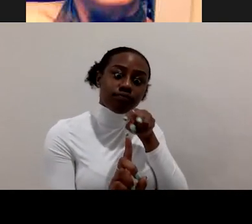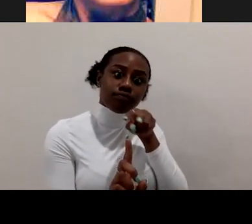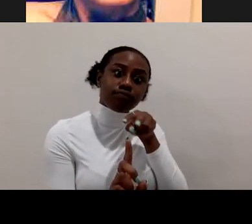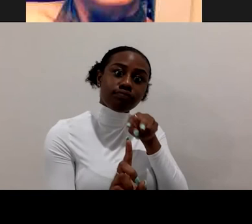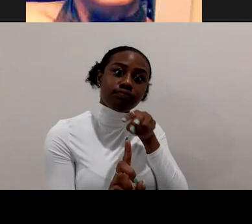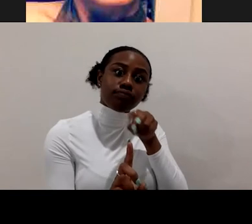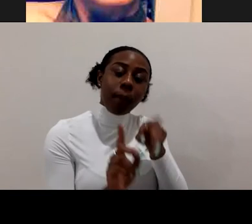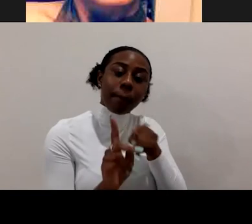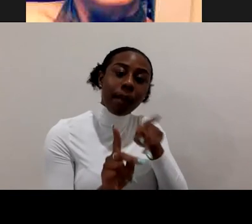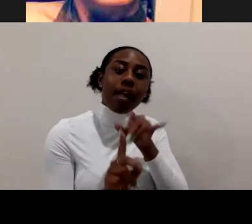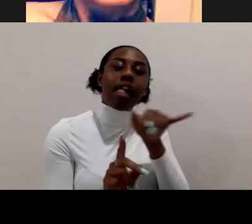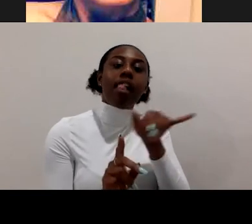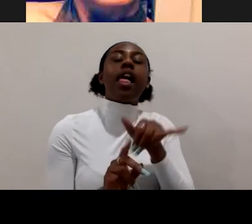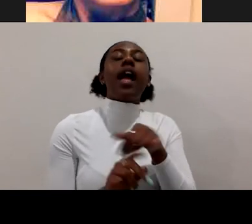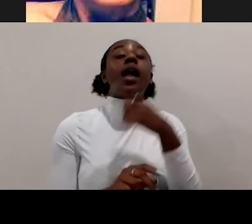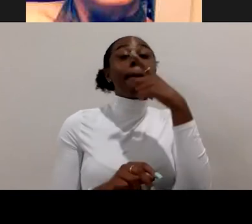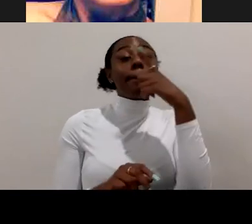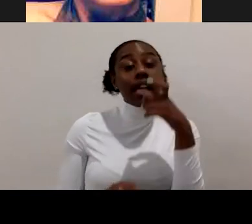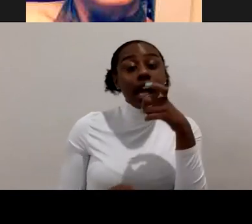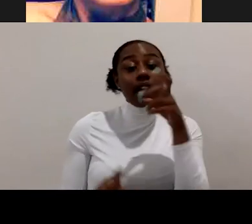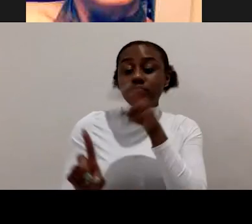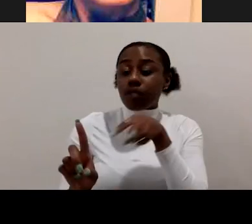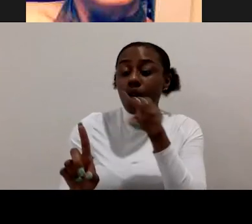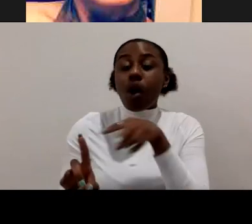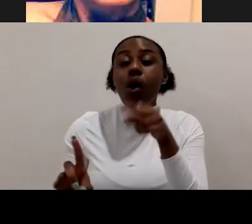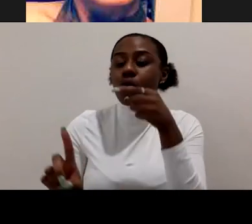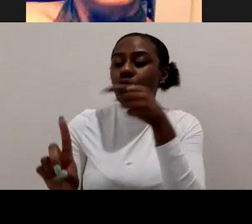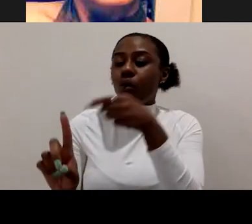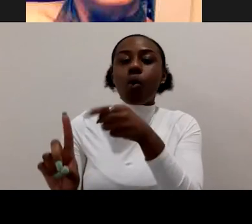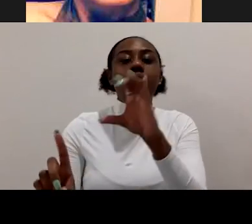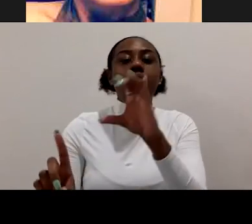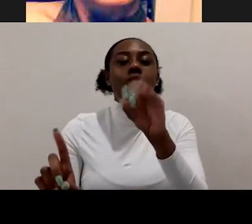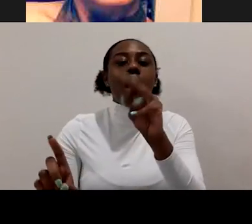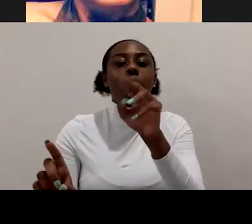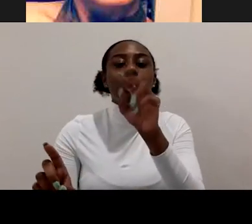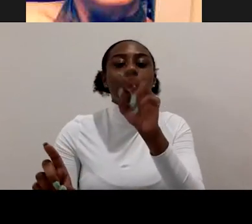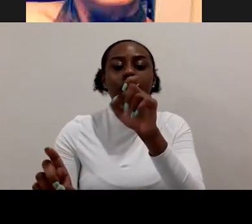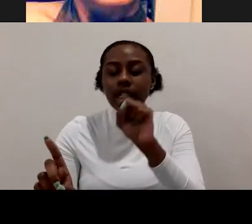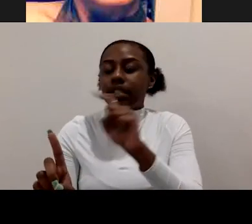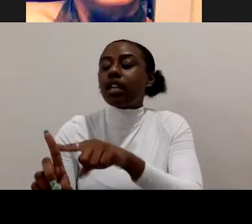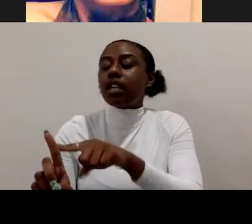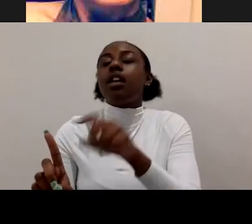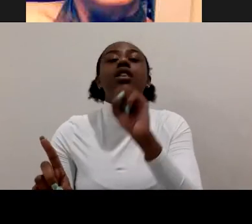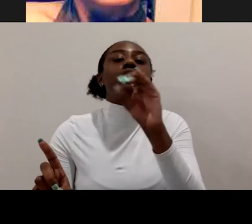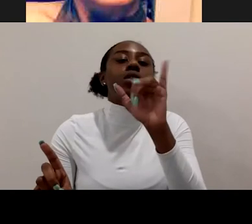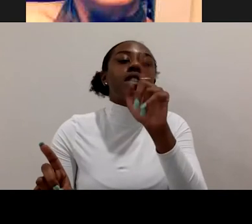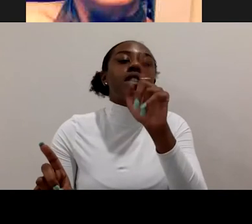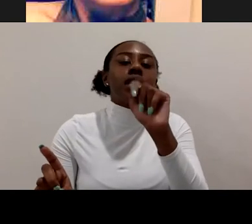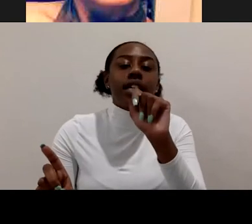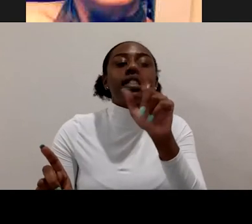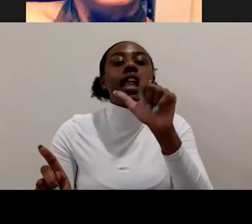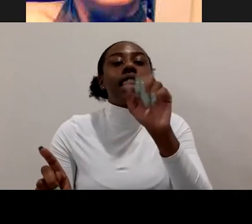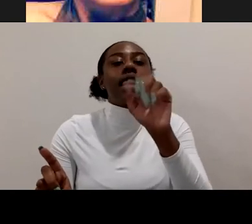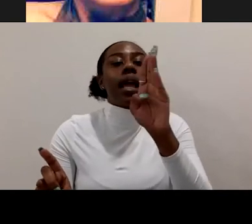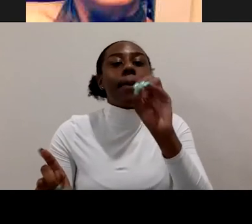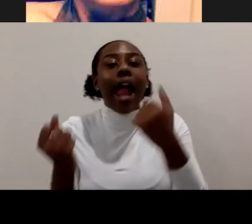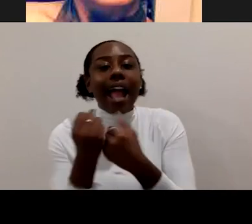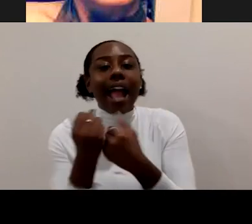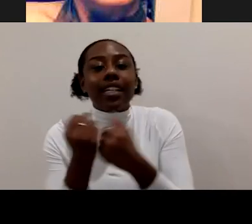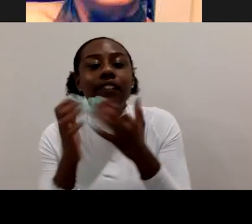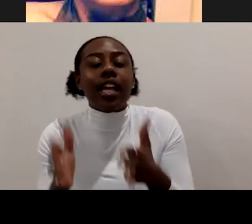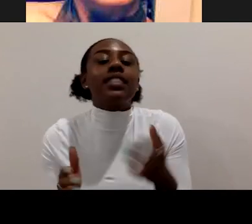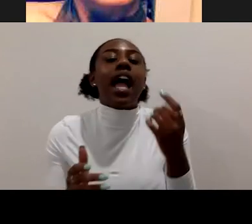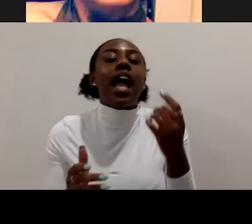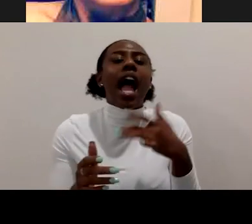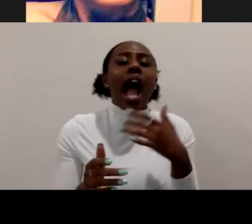like because they were surveilling communists, socialists, labor activists, what I was reading was that a lot of these agents would